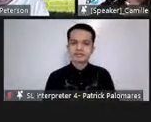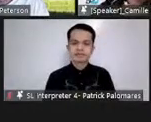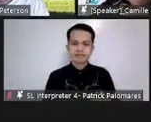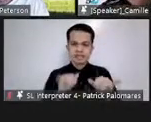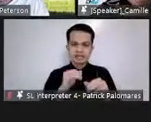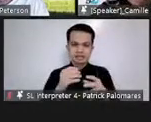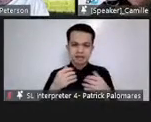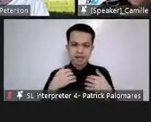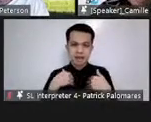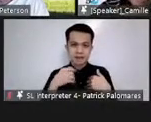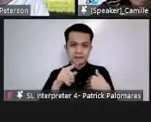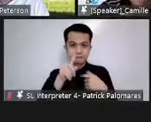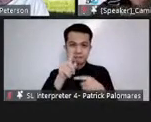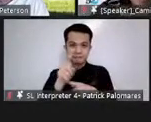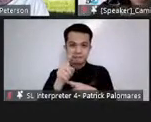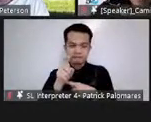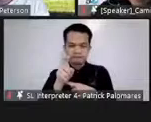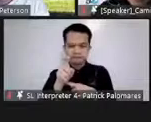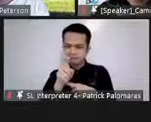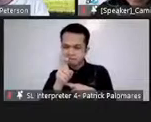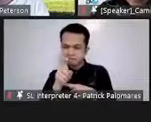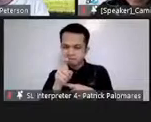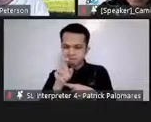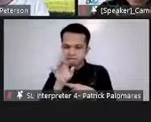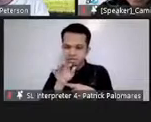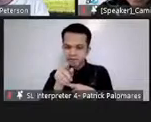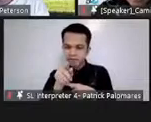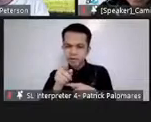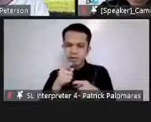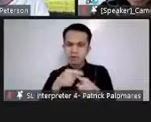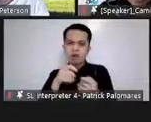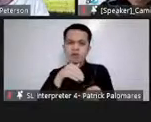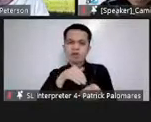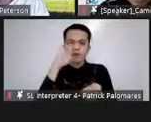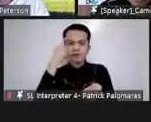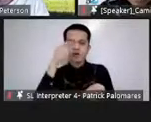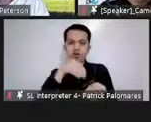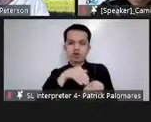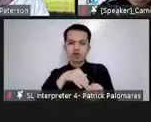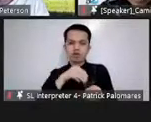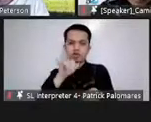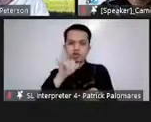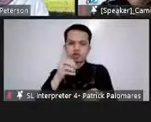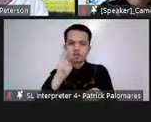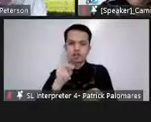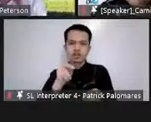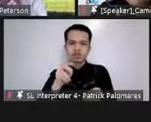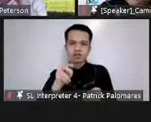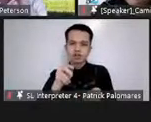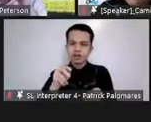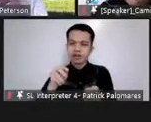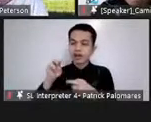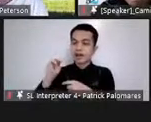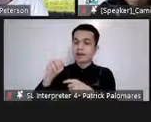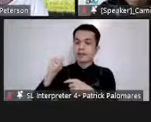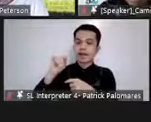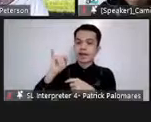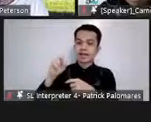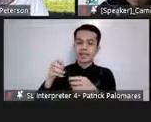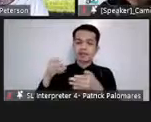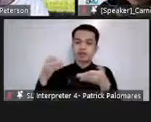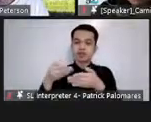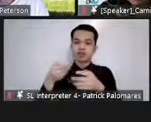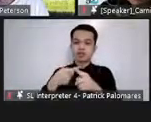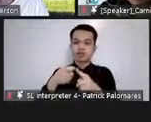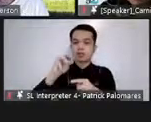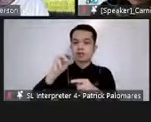question. So we have a question from Dr. John. So would Maggie? Have been introduced from